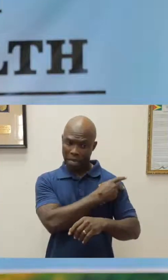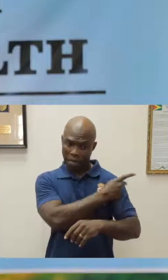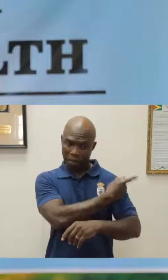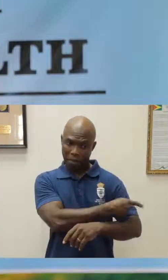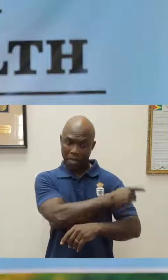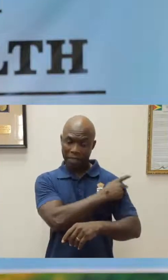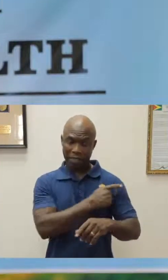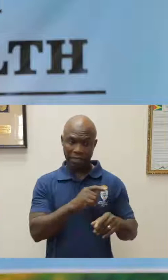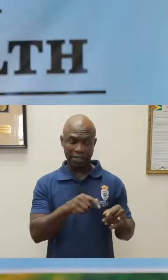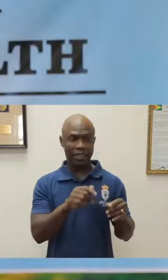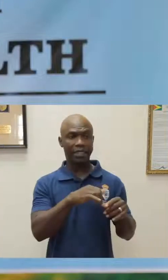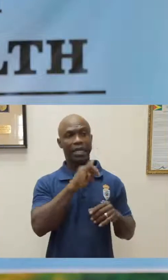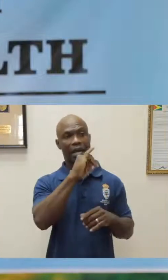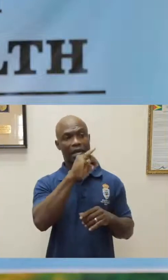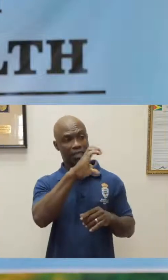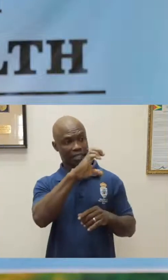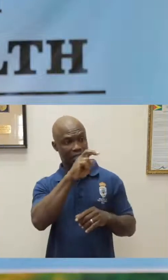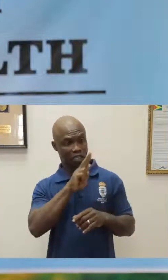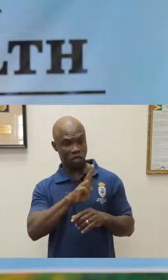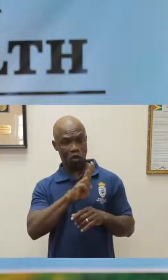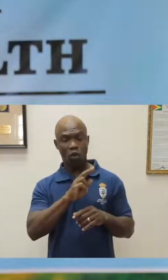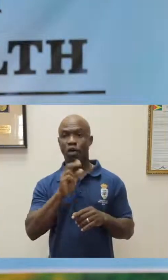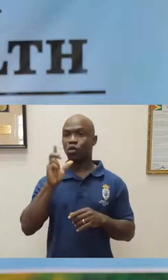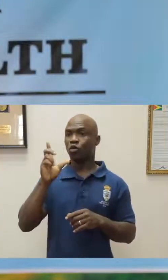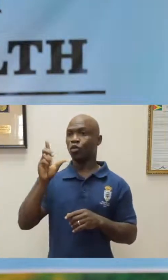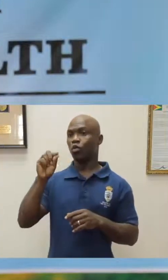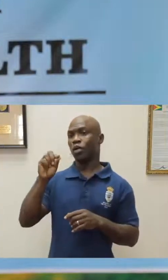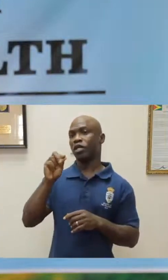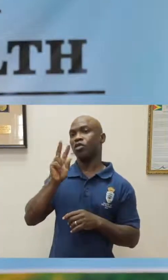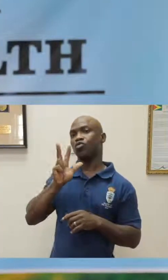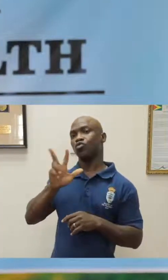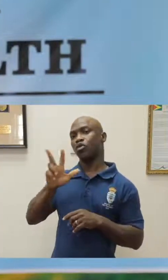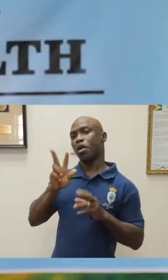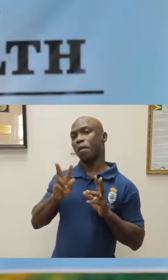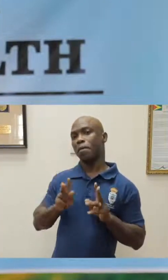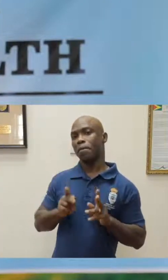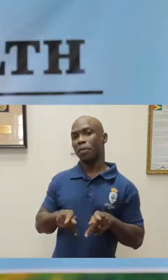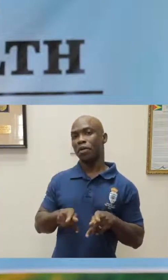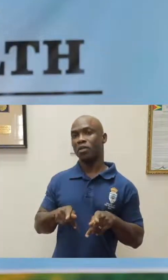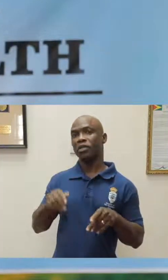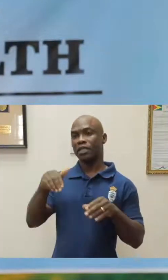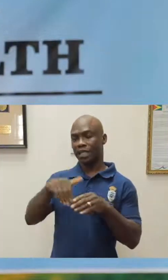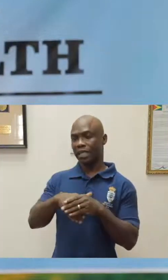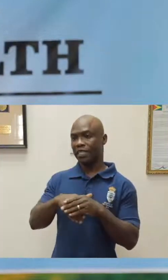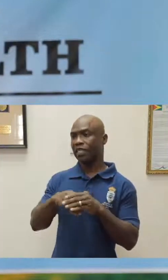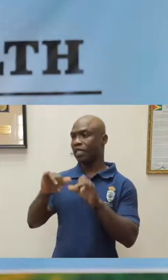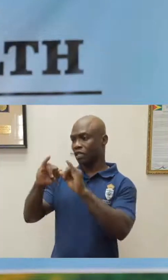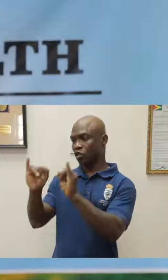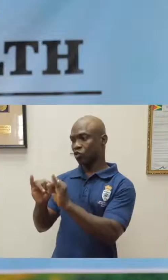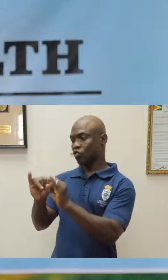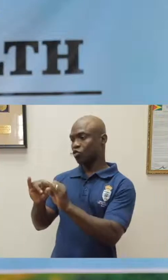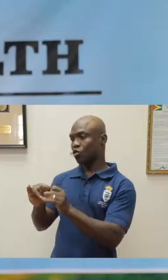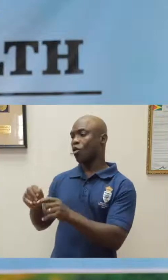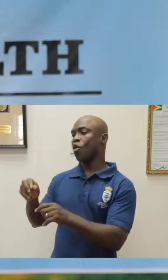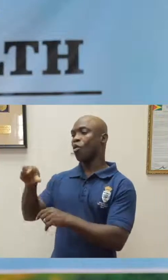COVID ICU, and 23 persons in institutional